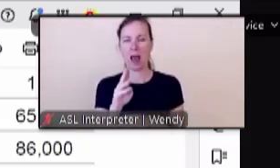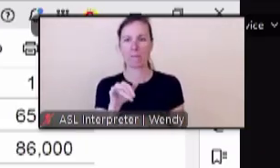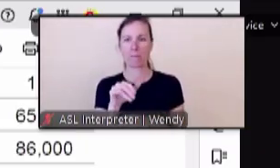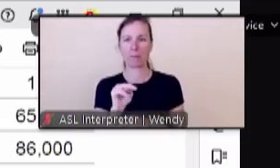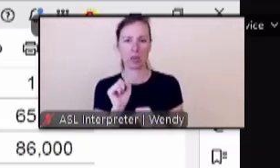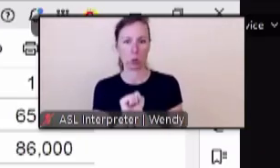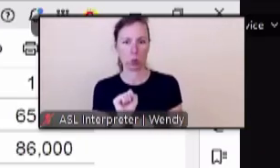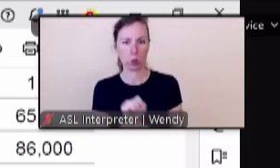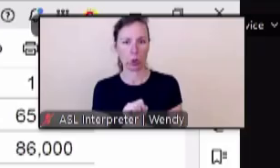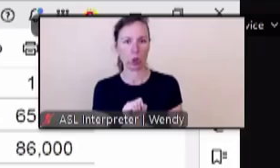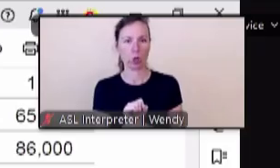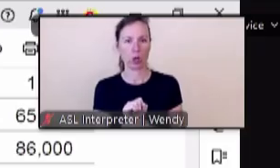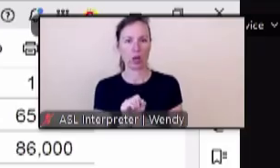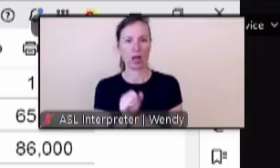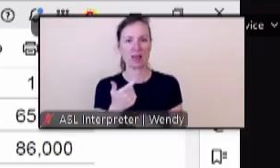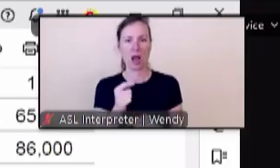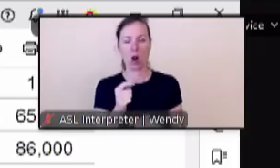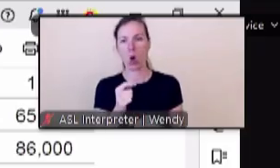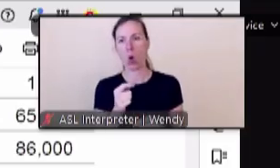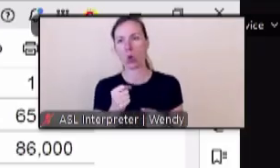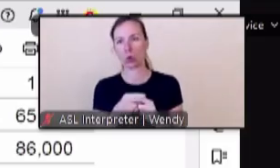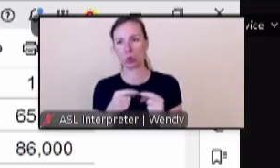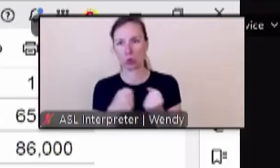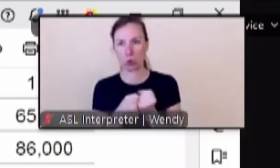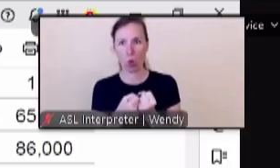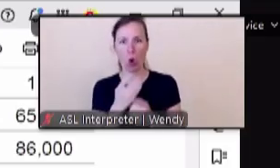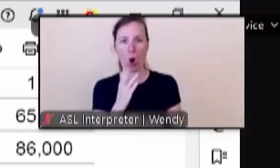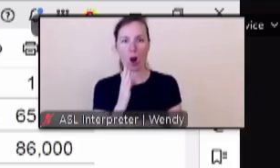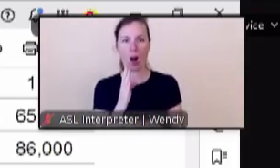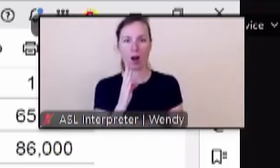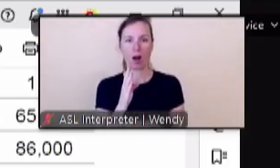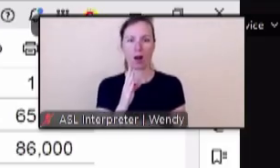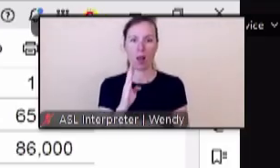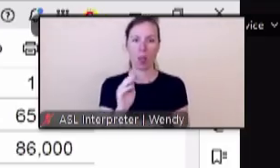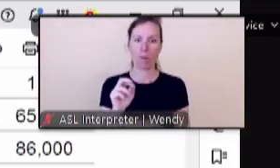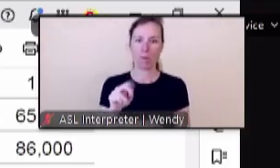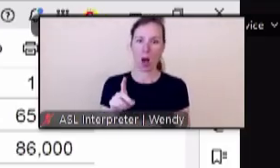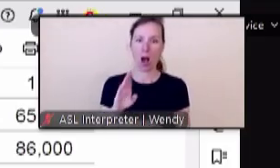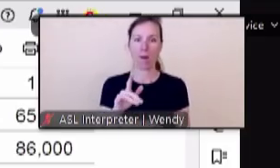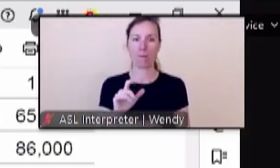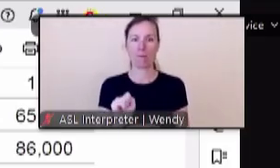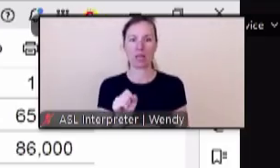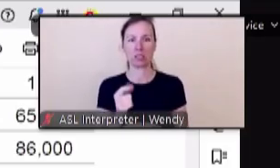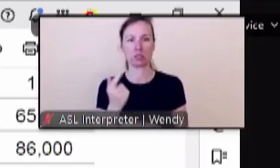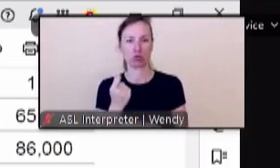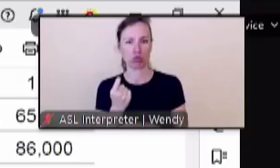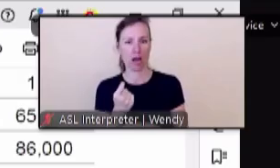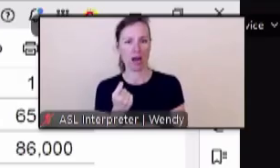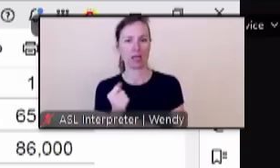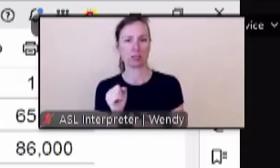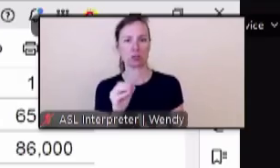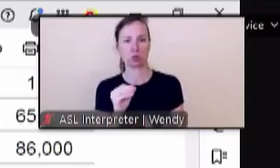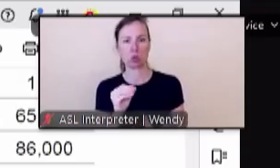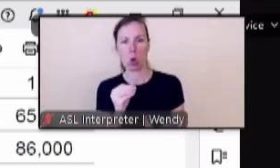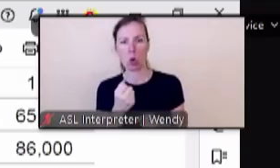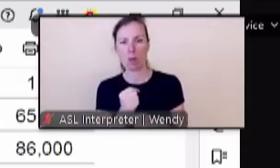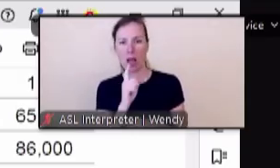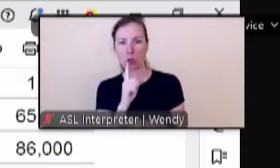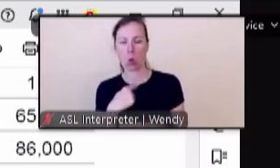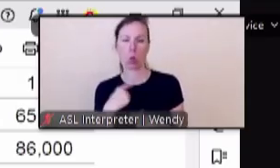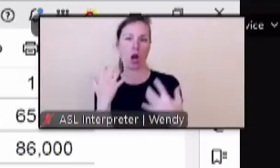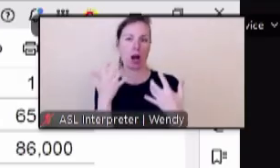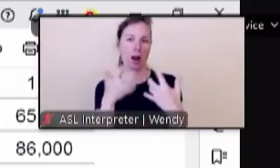compliance with the state. So as you see in line item 460.140,